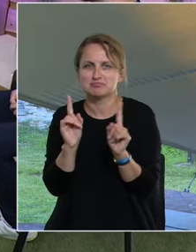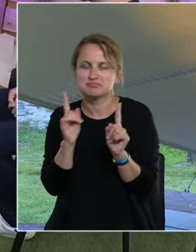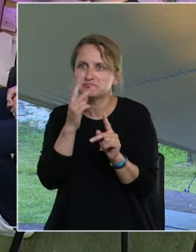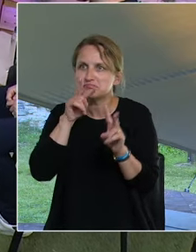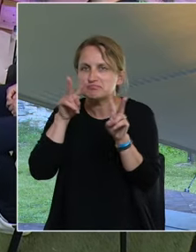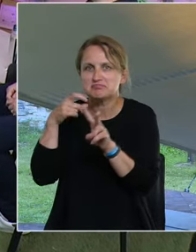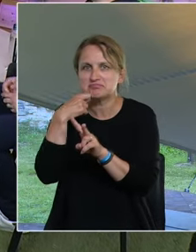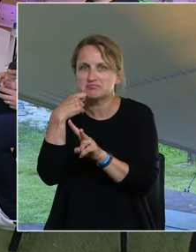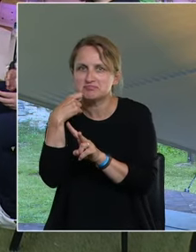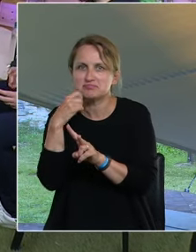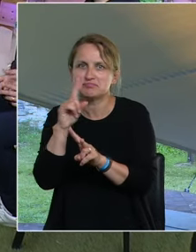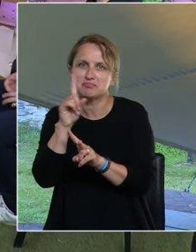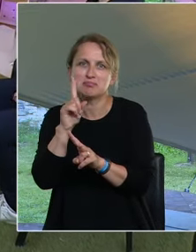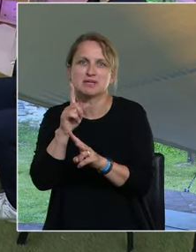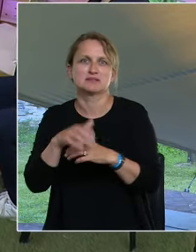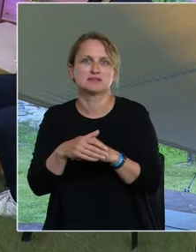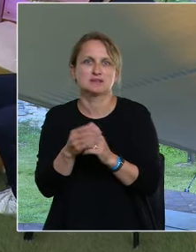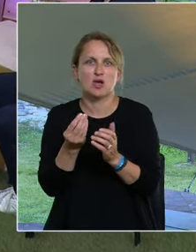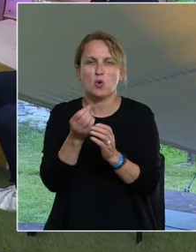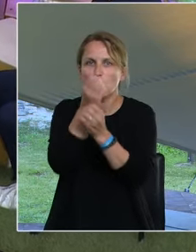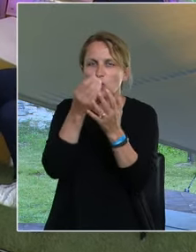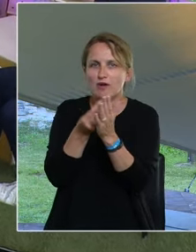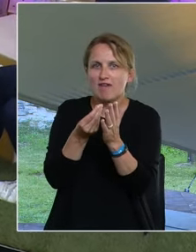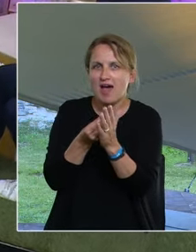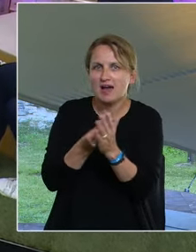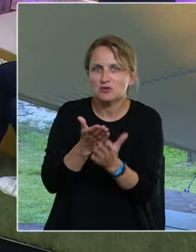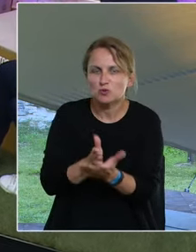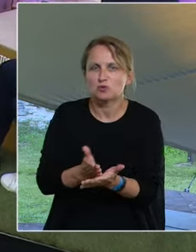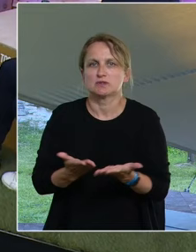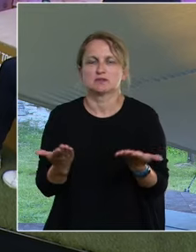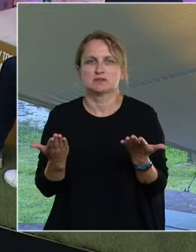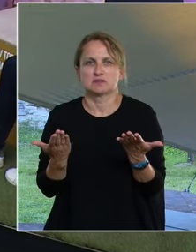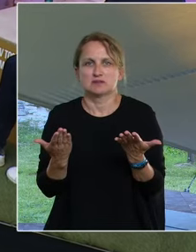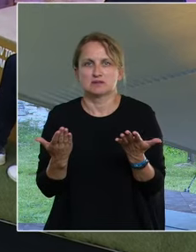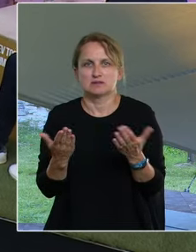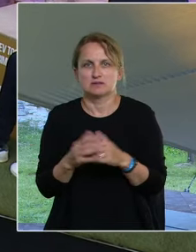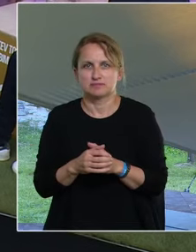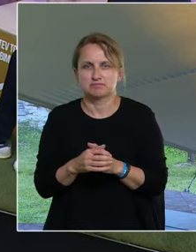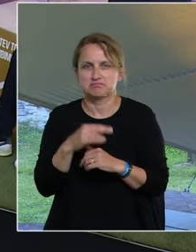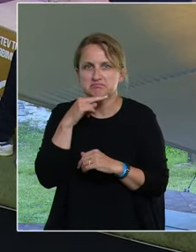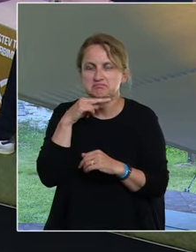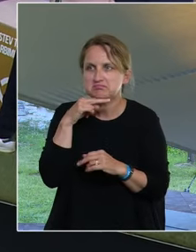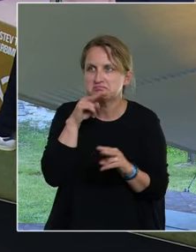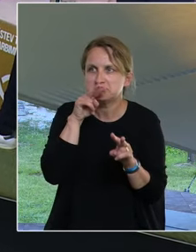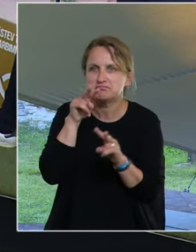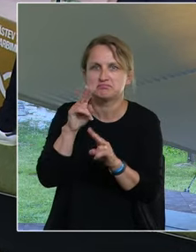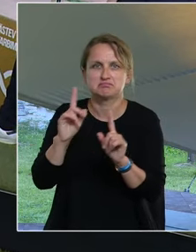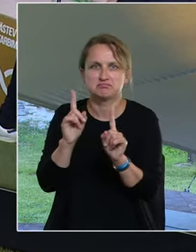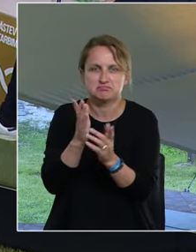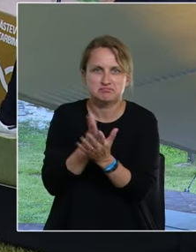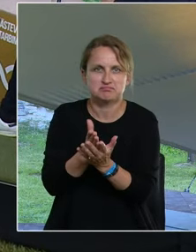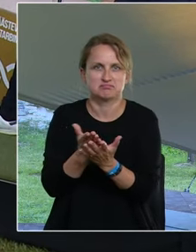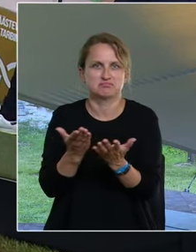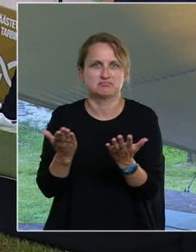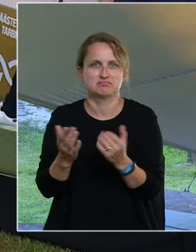cake, don't care about the cultural value of it. But it also has grabbed the attention and has given